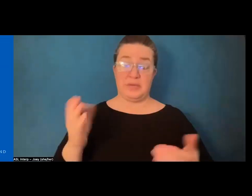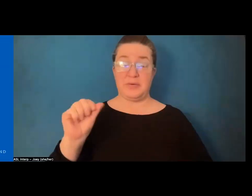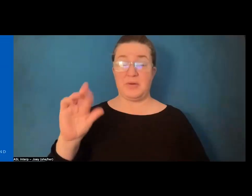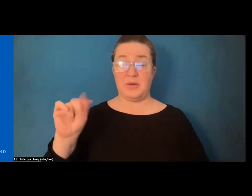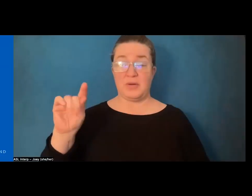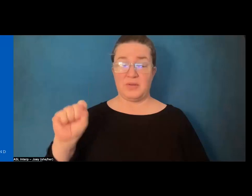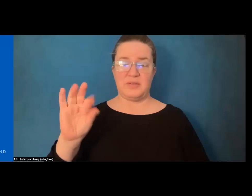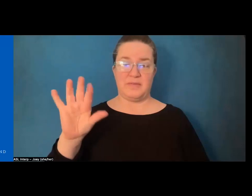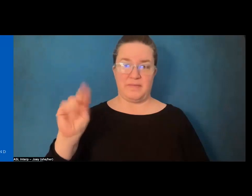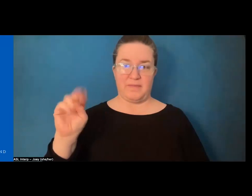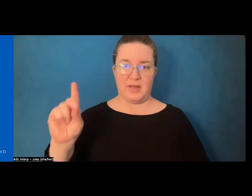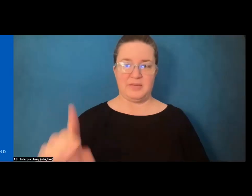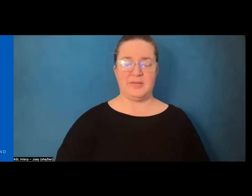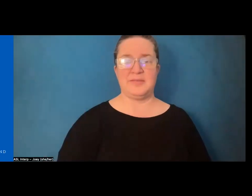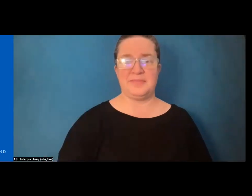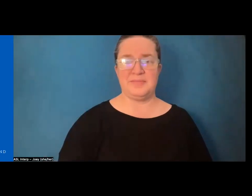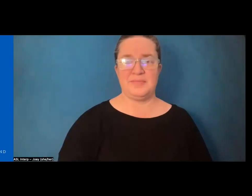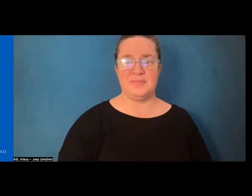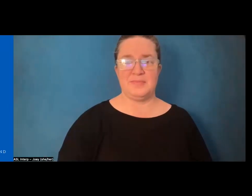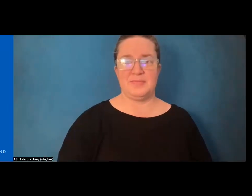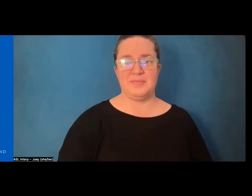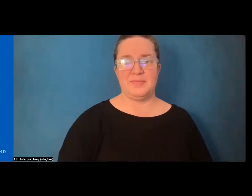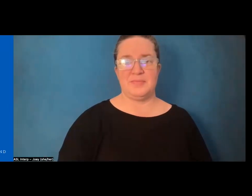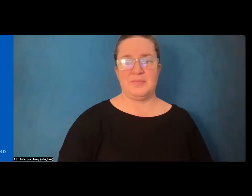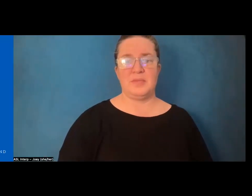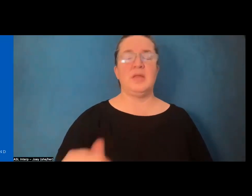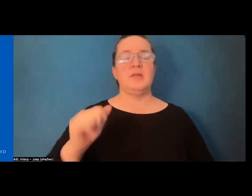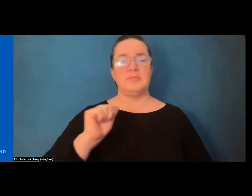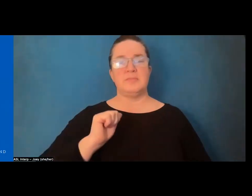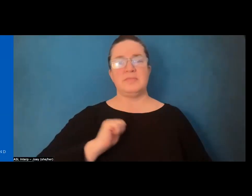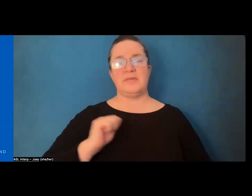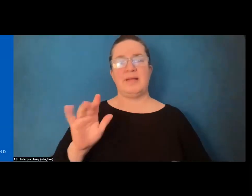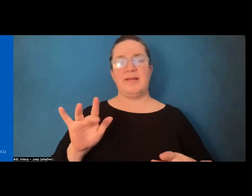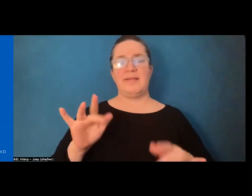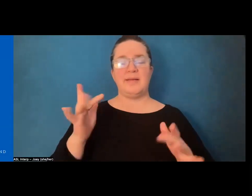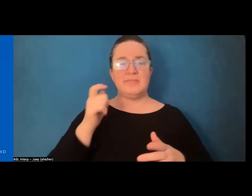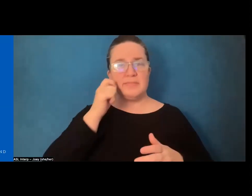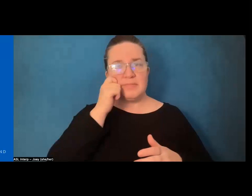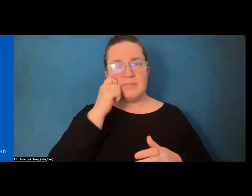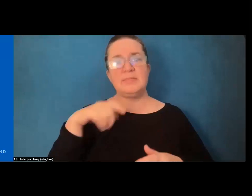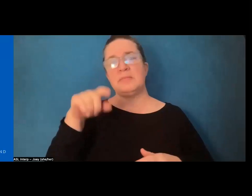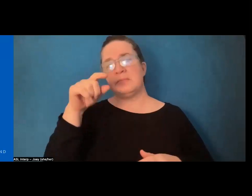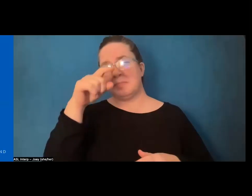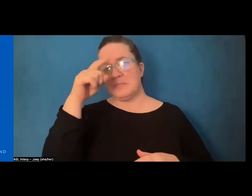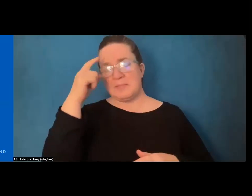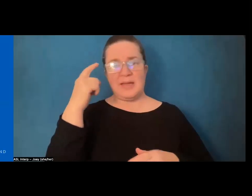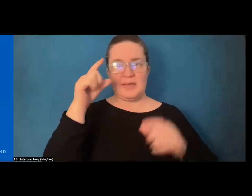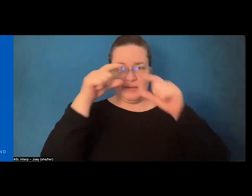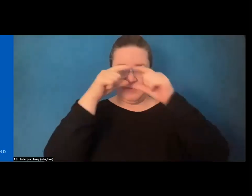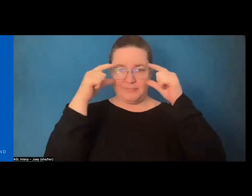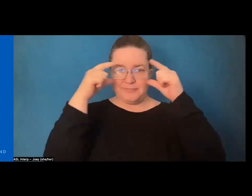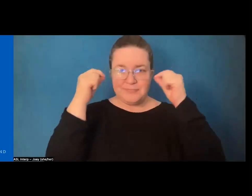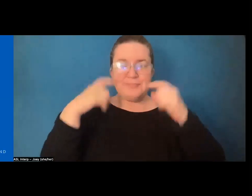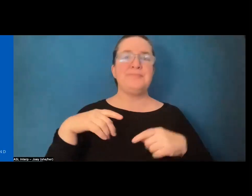a light-skinned black male with no hair, wearing some black chunky rimmed glasses, a kind